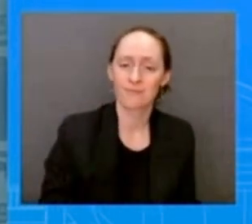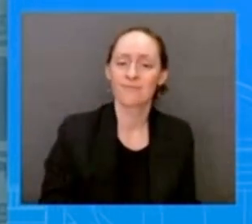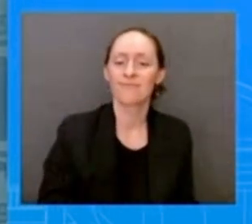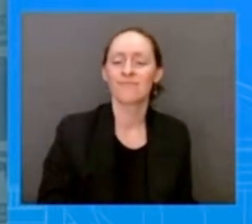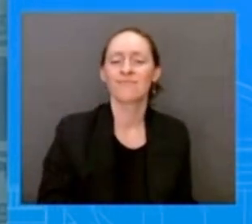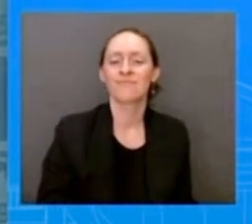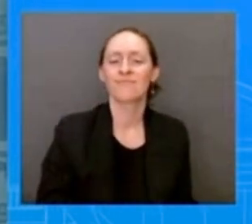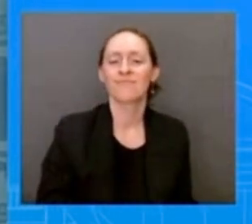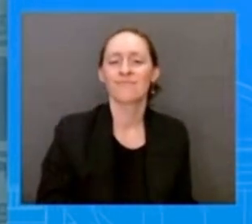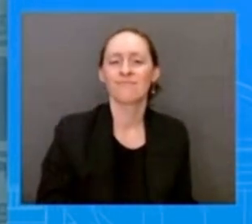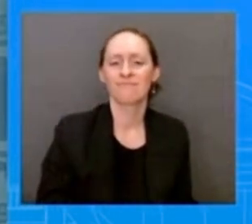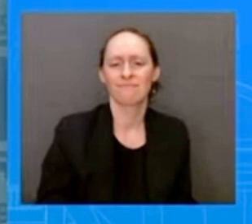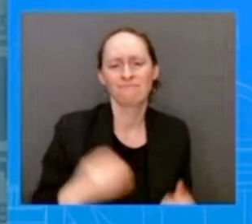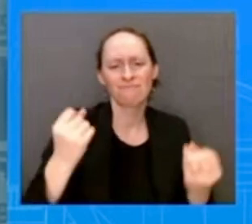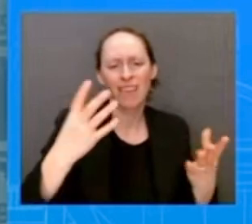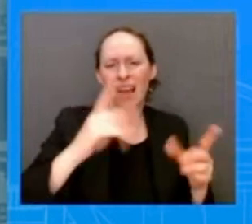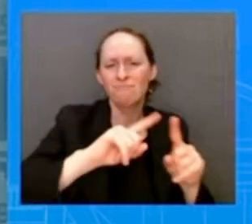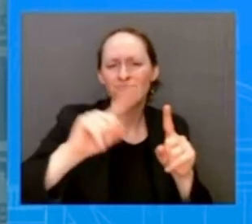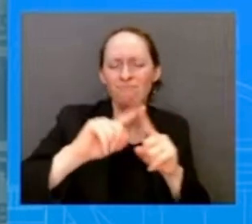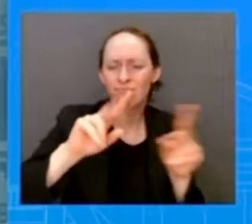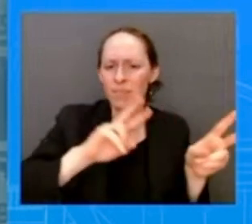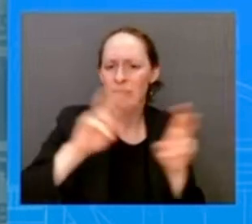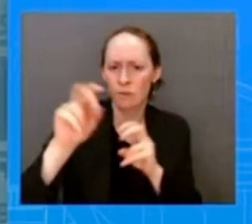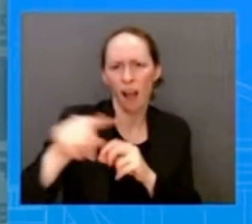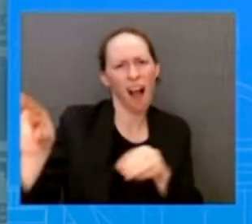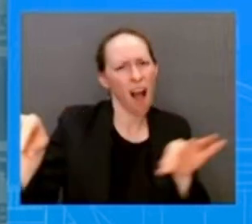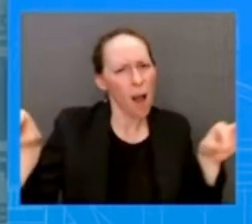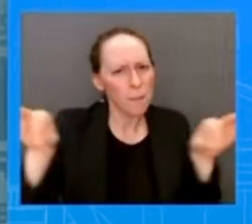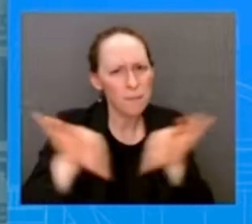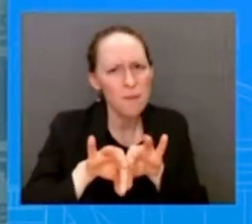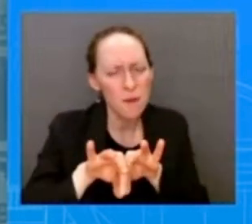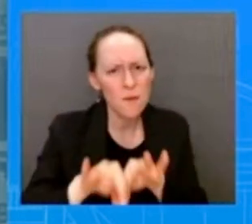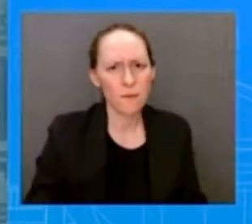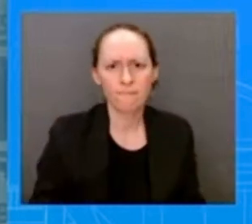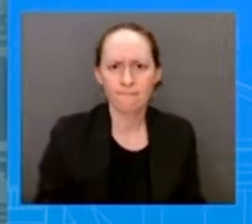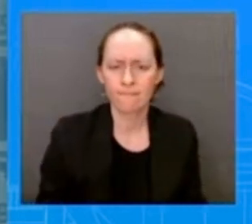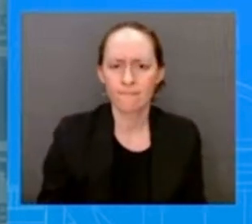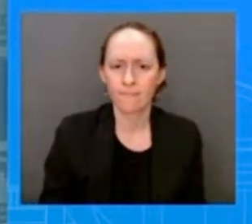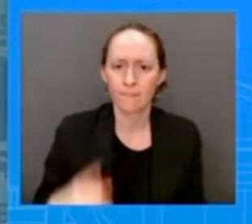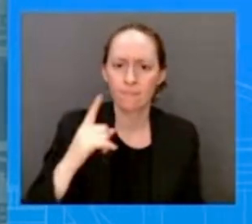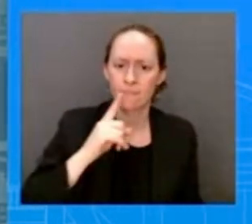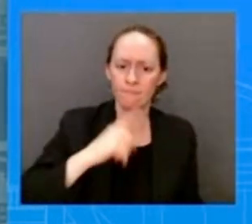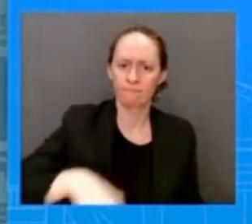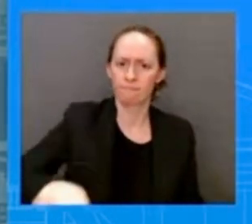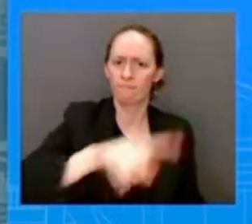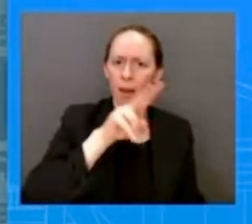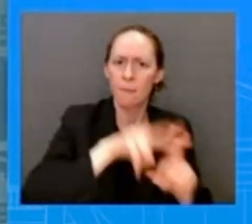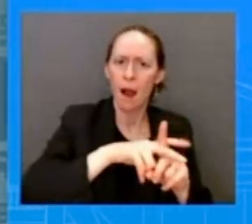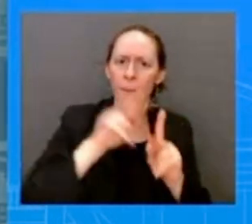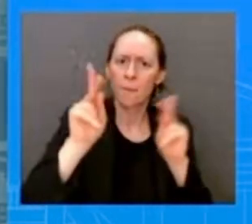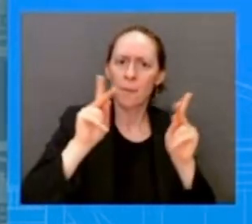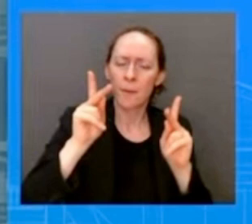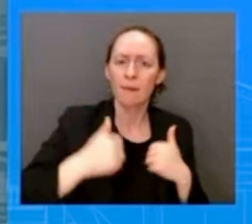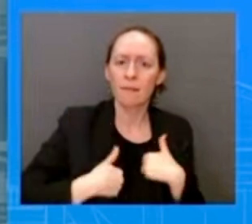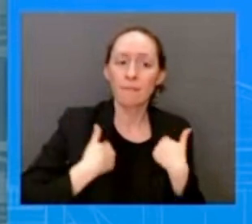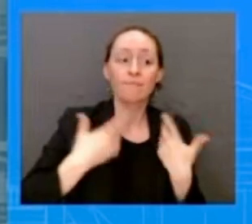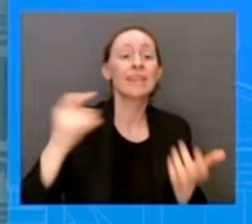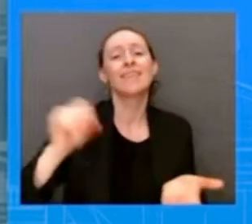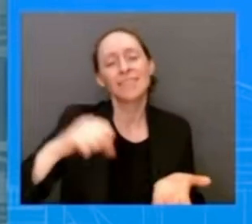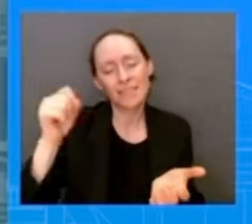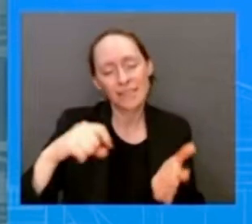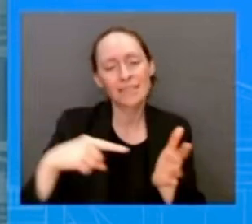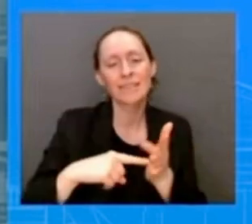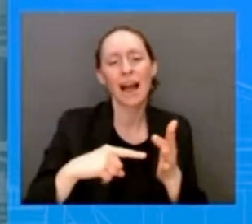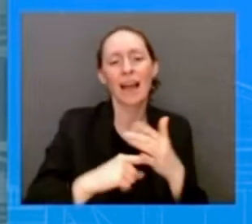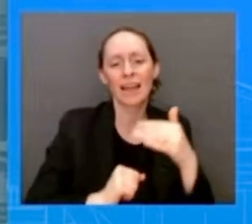important critical issues that matter to the American people. Debt ceiling, as you know, is always something that's at the forefront, especially as what we're